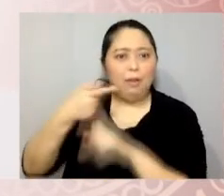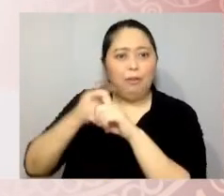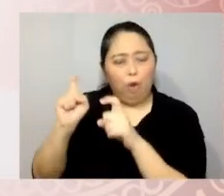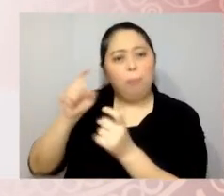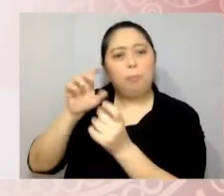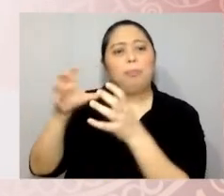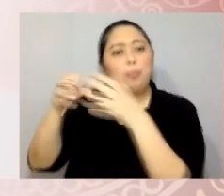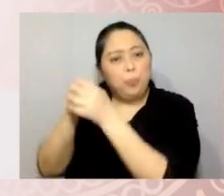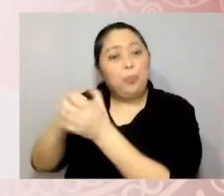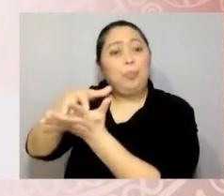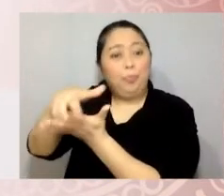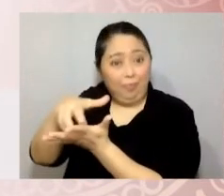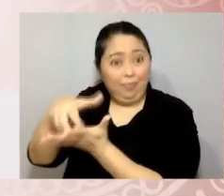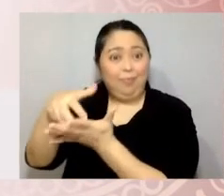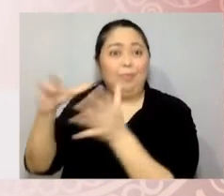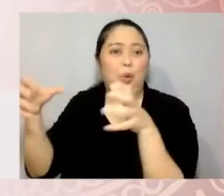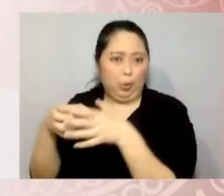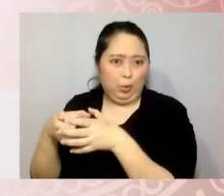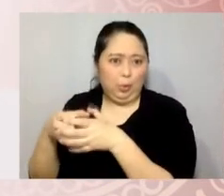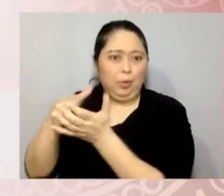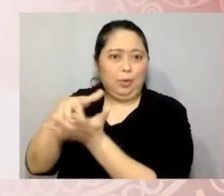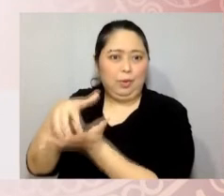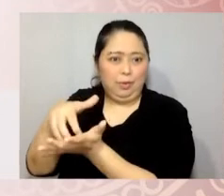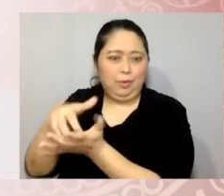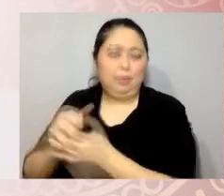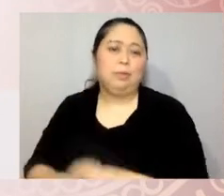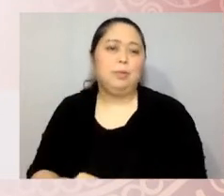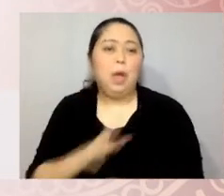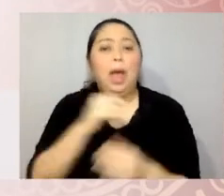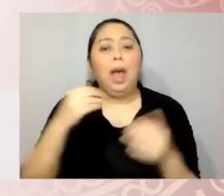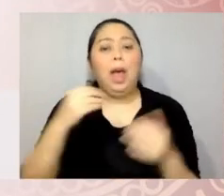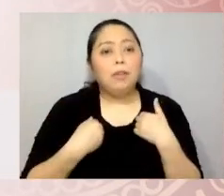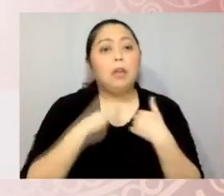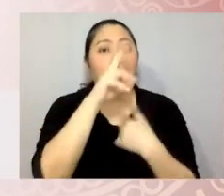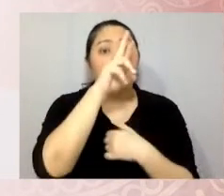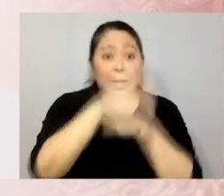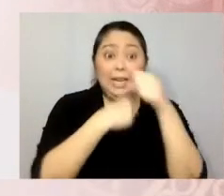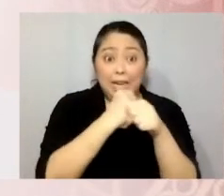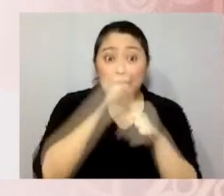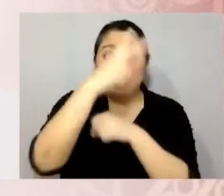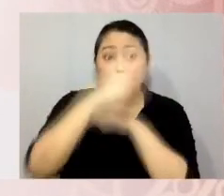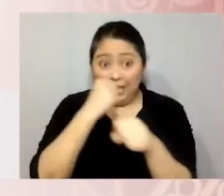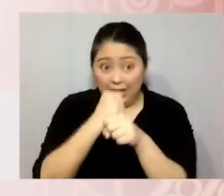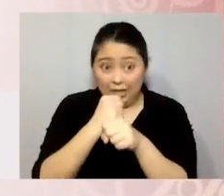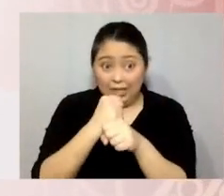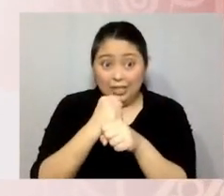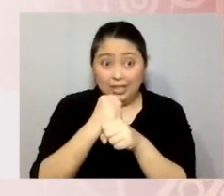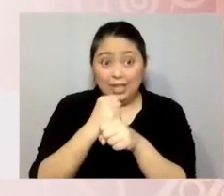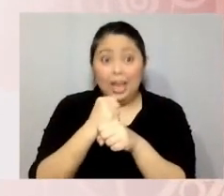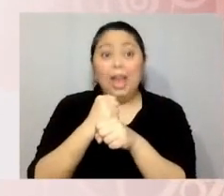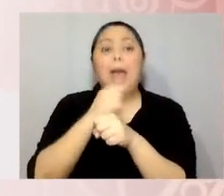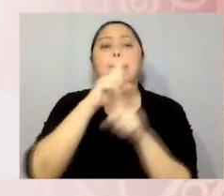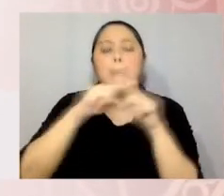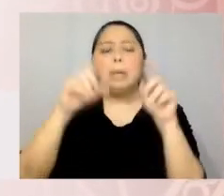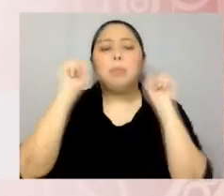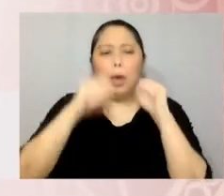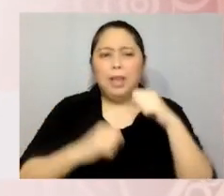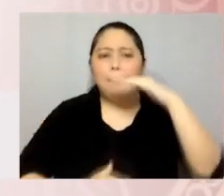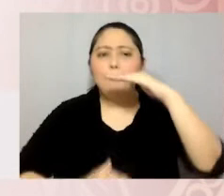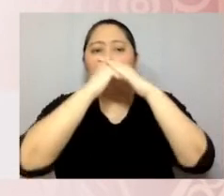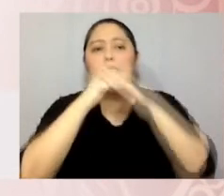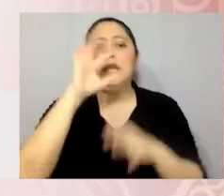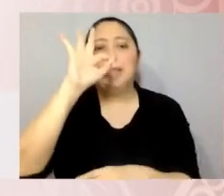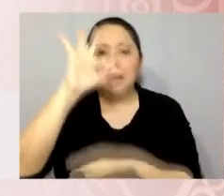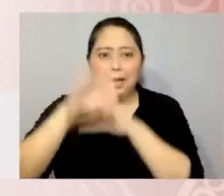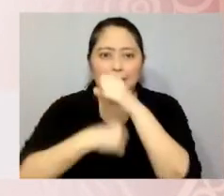shall be 3 years, with a maximum limit of 3 consecutive terms. The Wali is considered the titular head of the